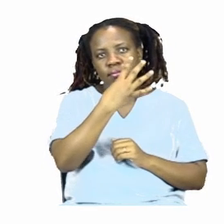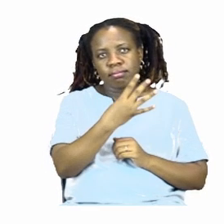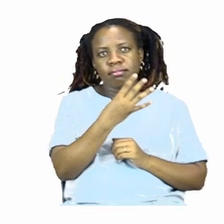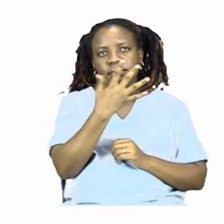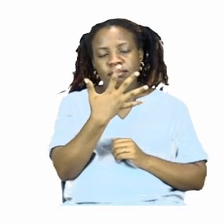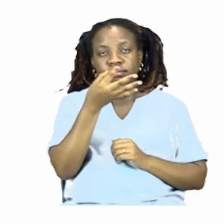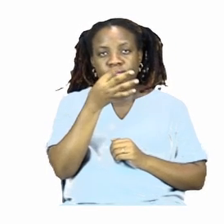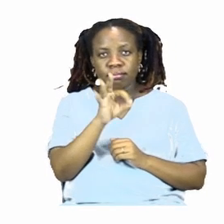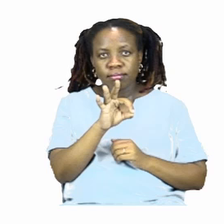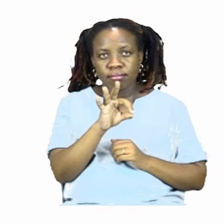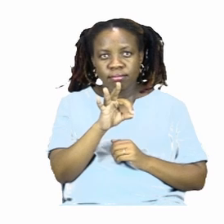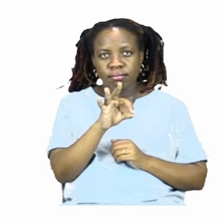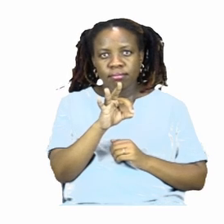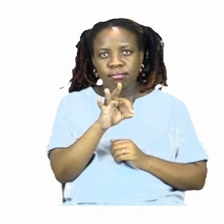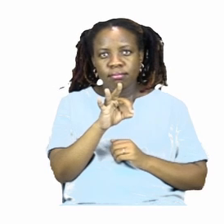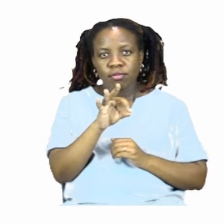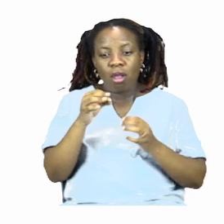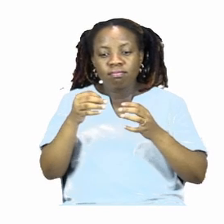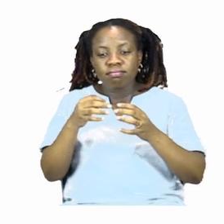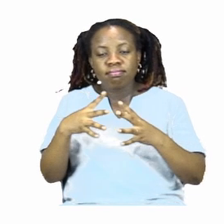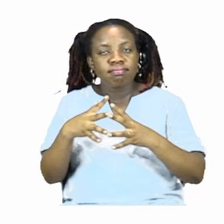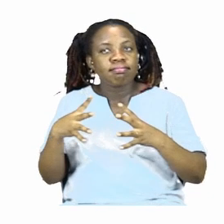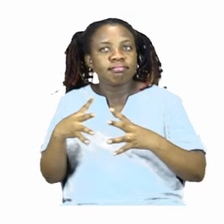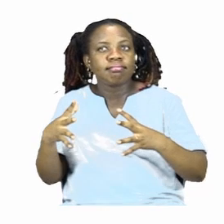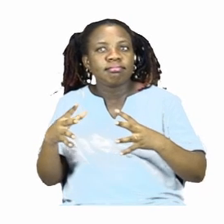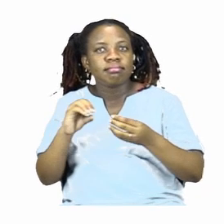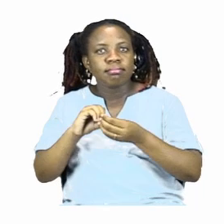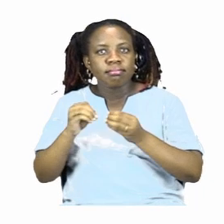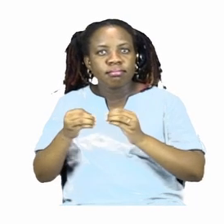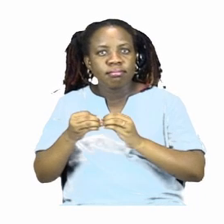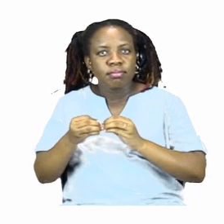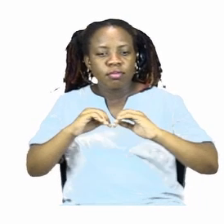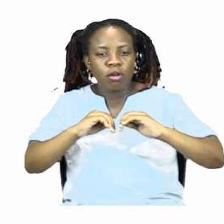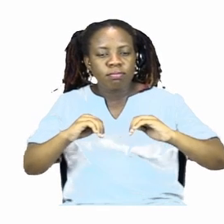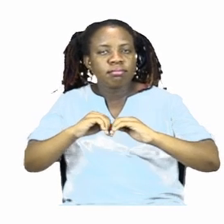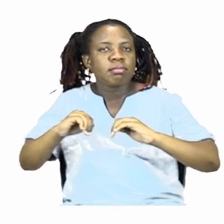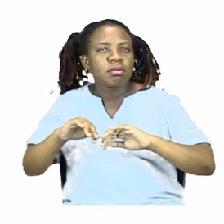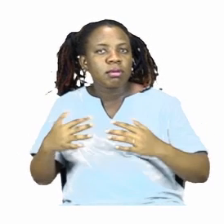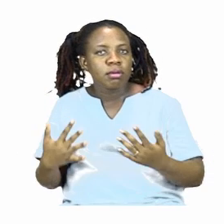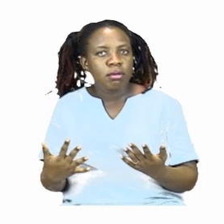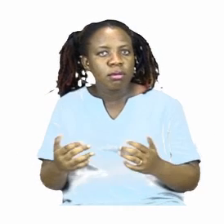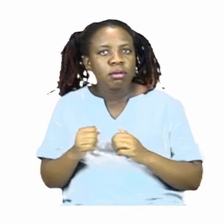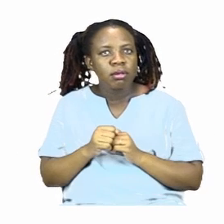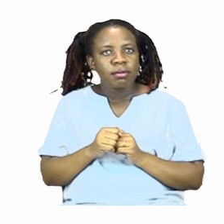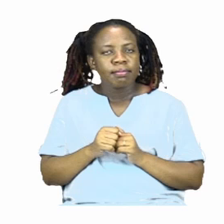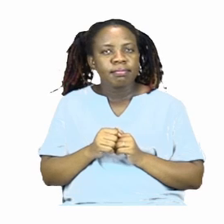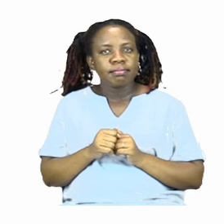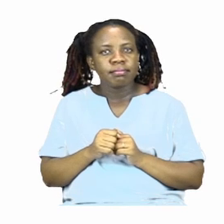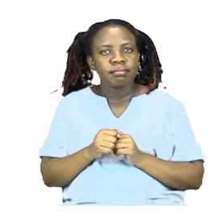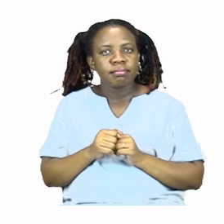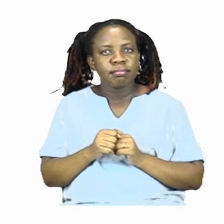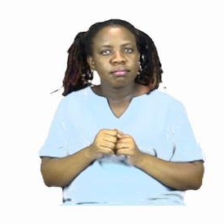459. Now when we expand the number, we expand it where we take the number and